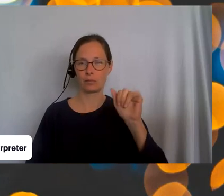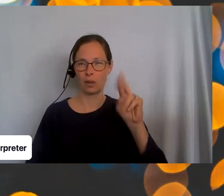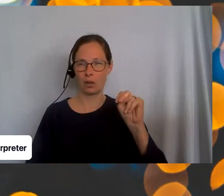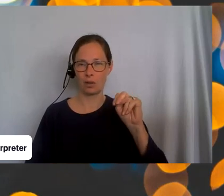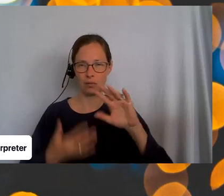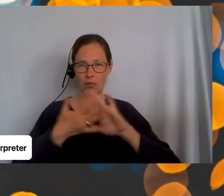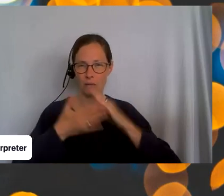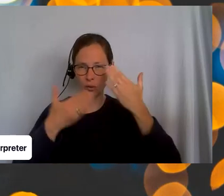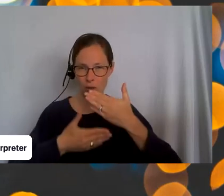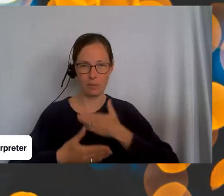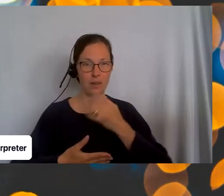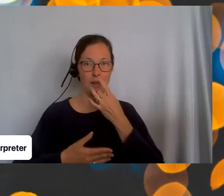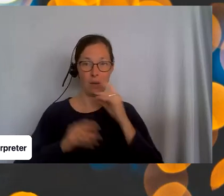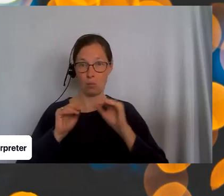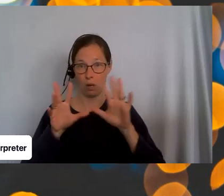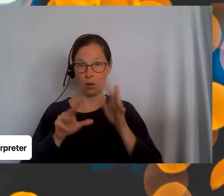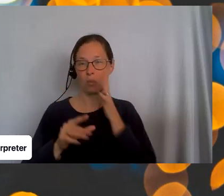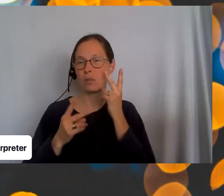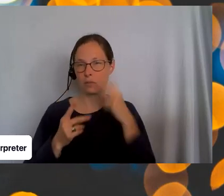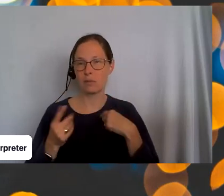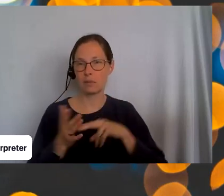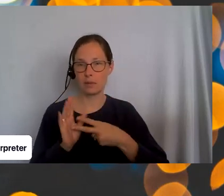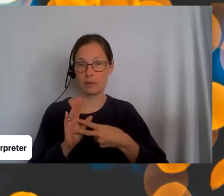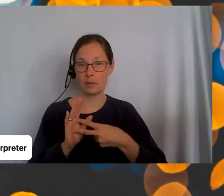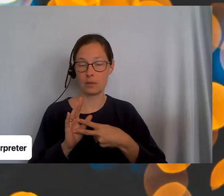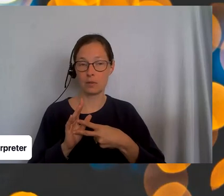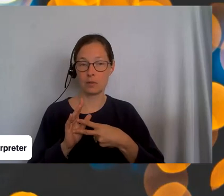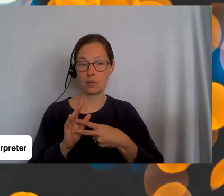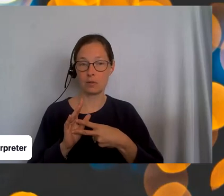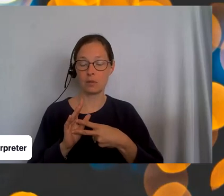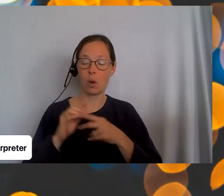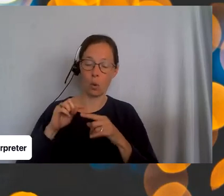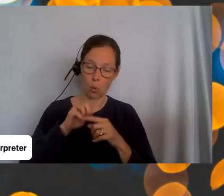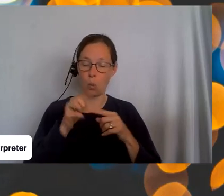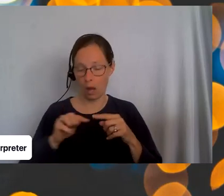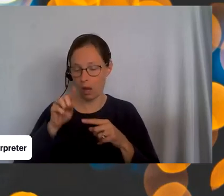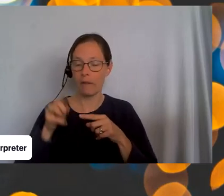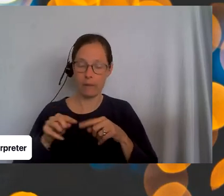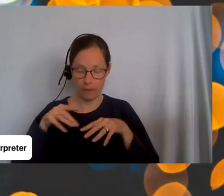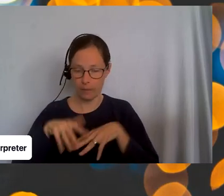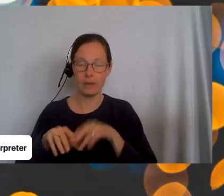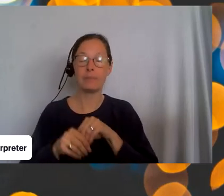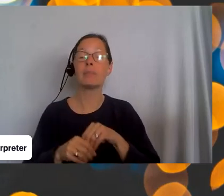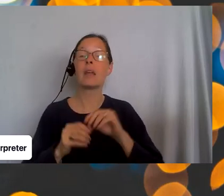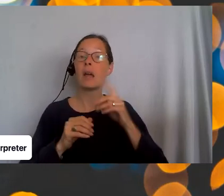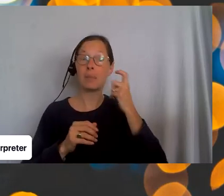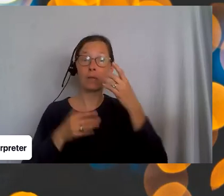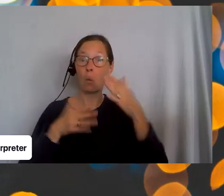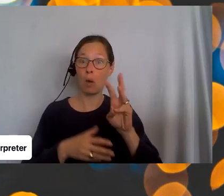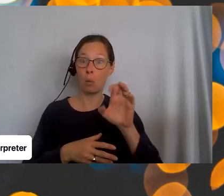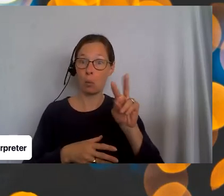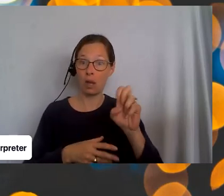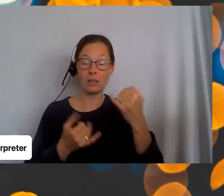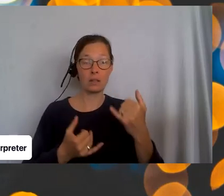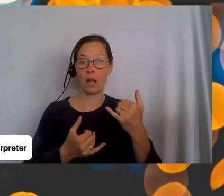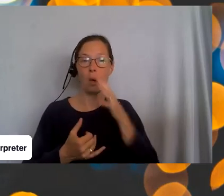light is bright, but you'll see what I mean as you're weaving it in. And because of the way it weaves, it's not going to pull out now.